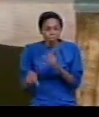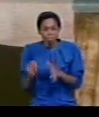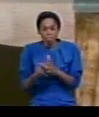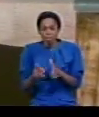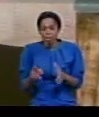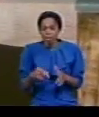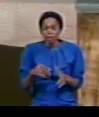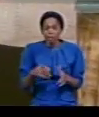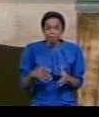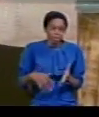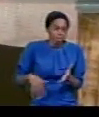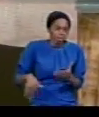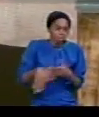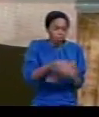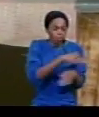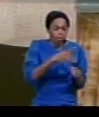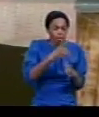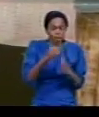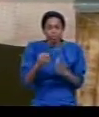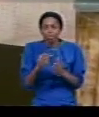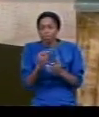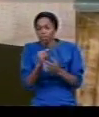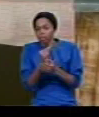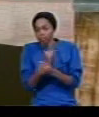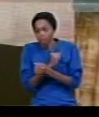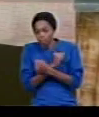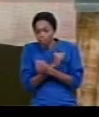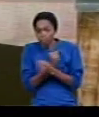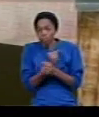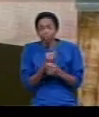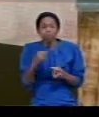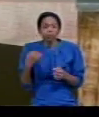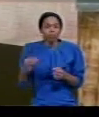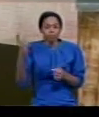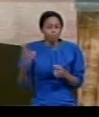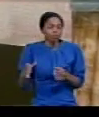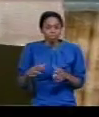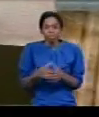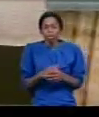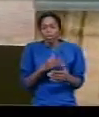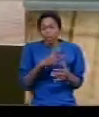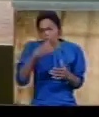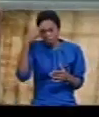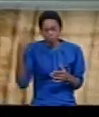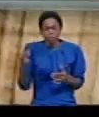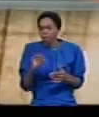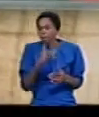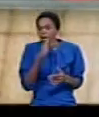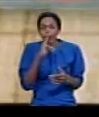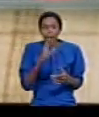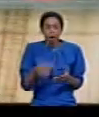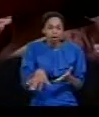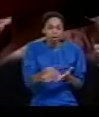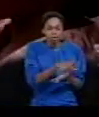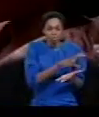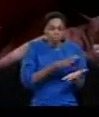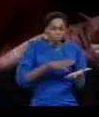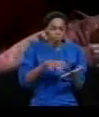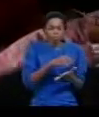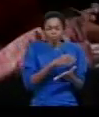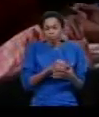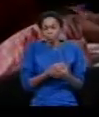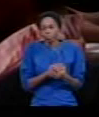see very clearly the law of God anymore because they're incoherent. Let's come to number one. Number